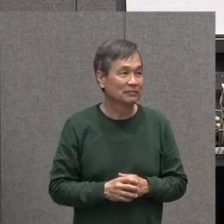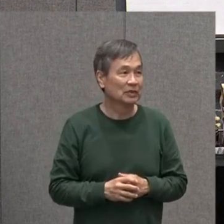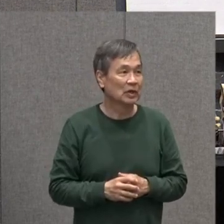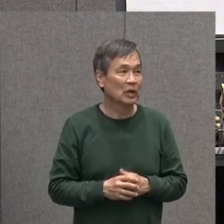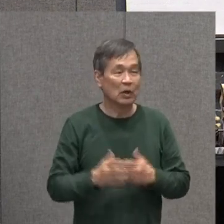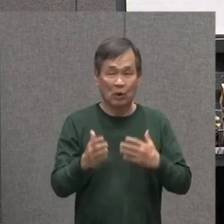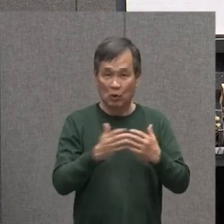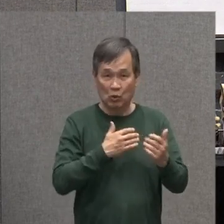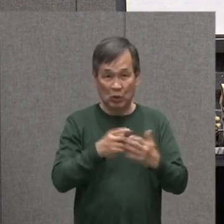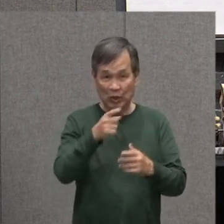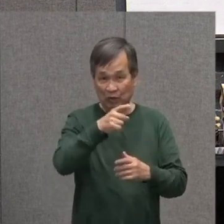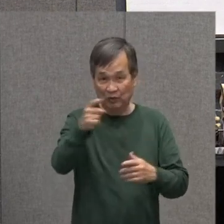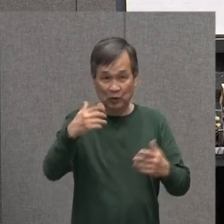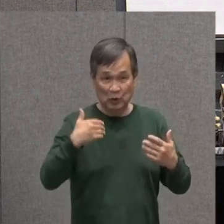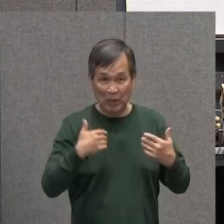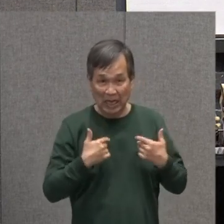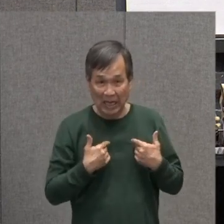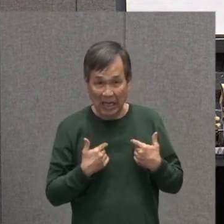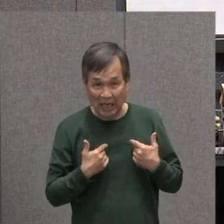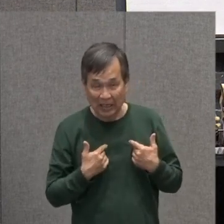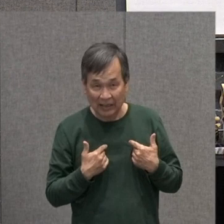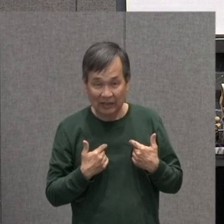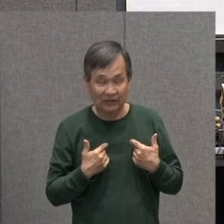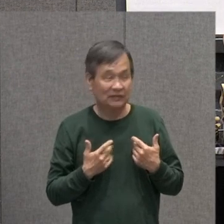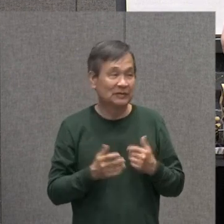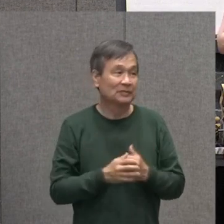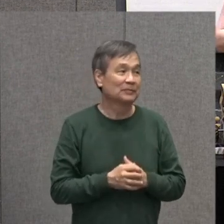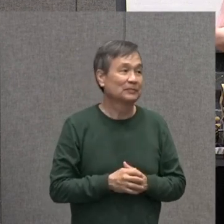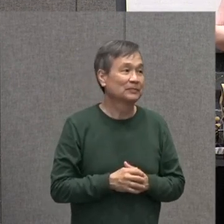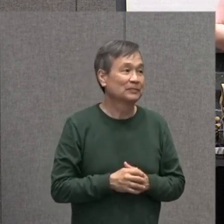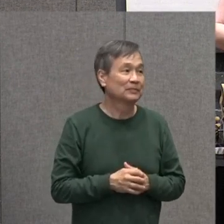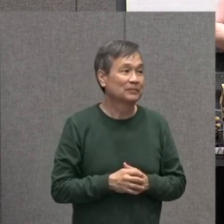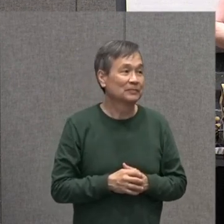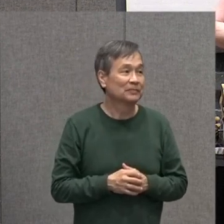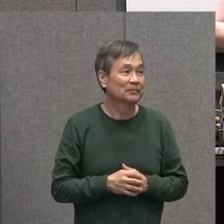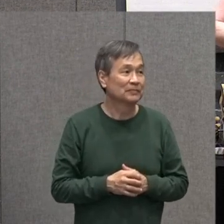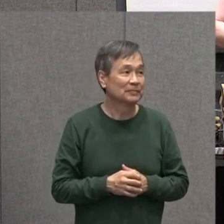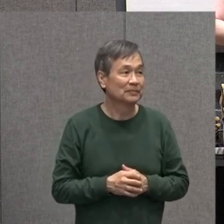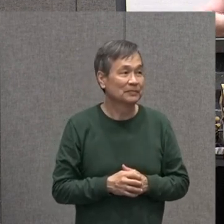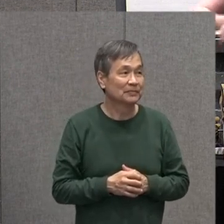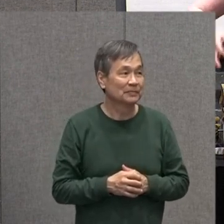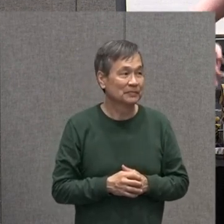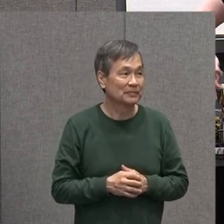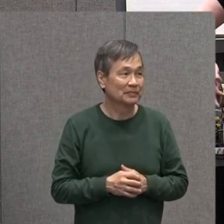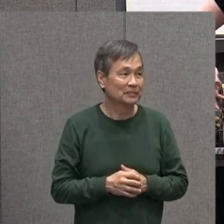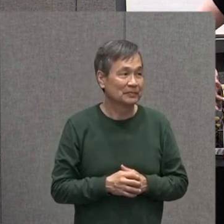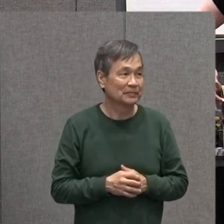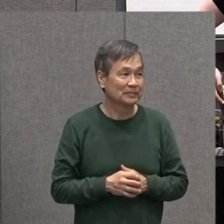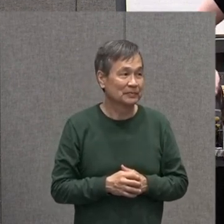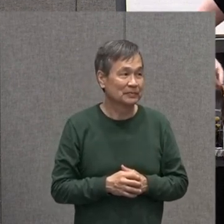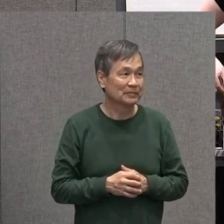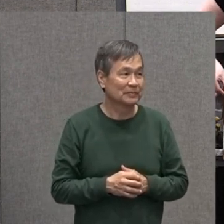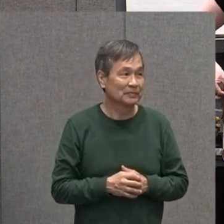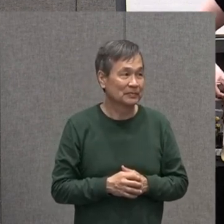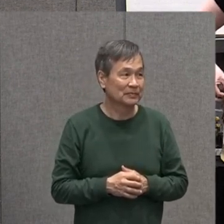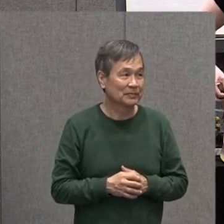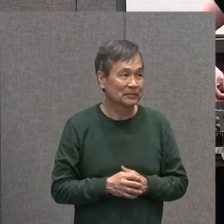have to add the fine details to your hat.